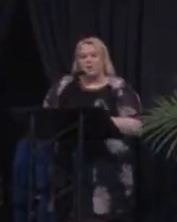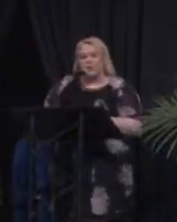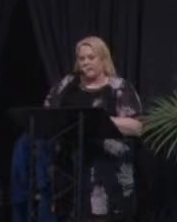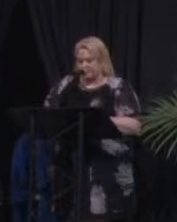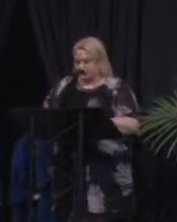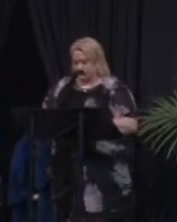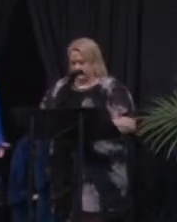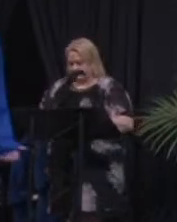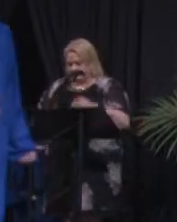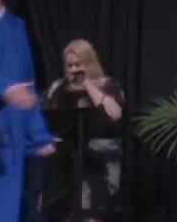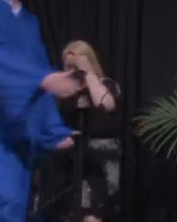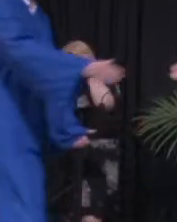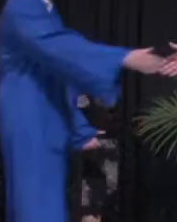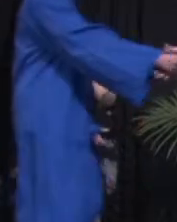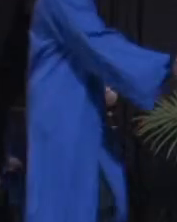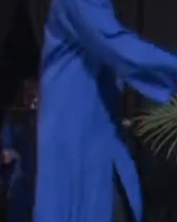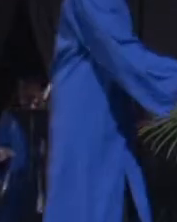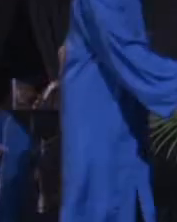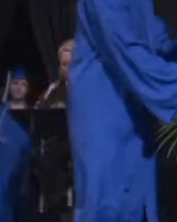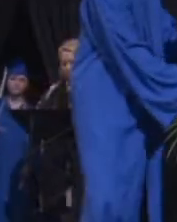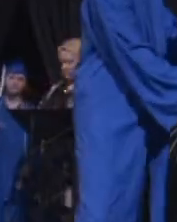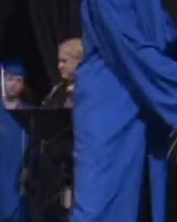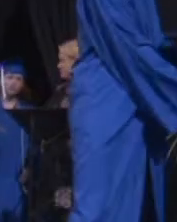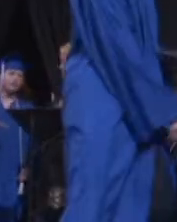Cole Oy.